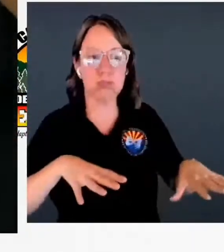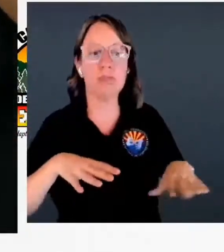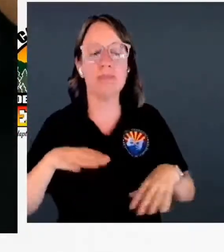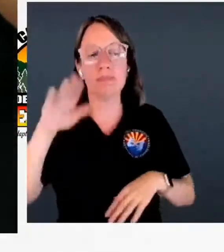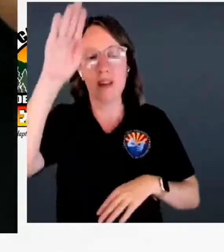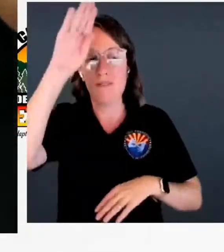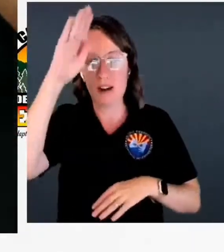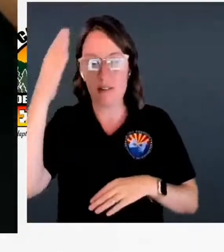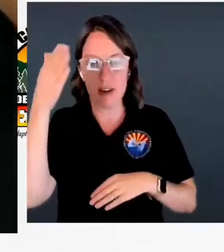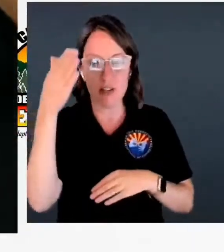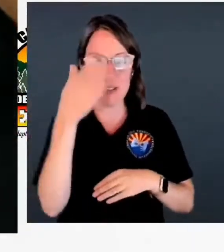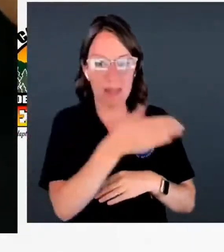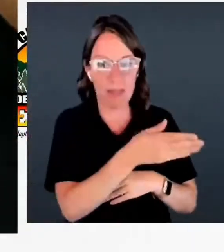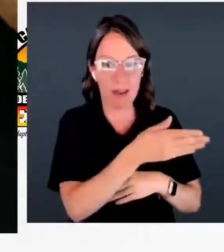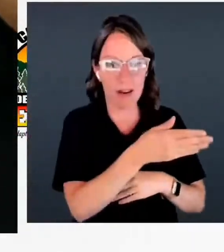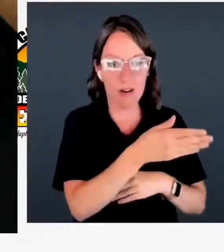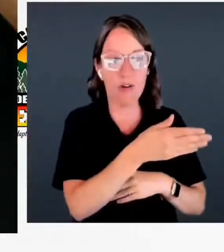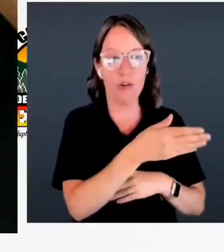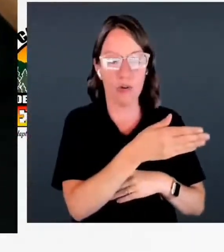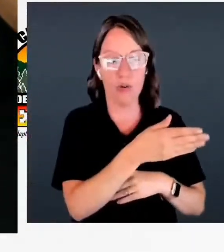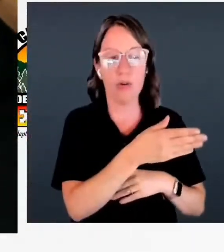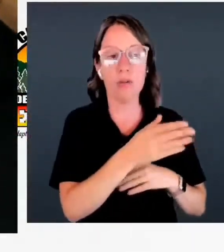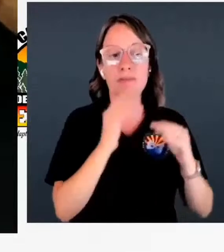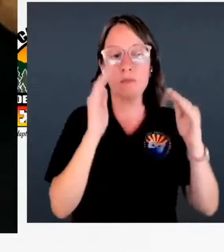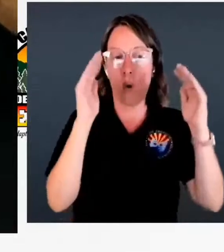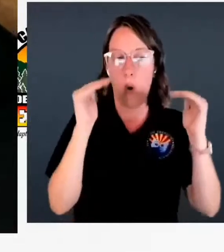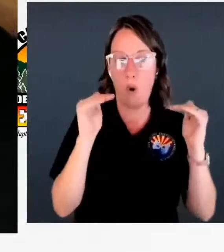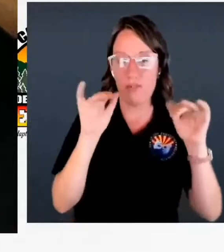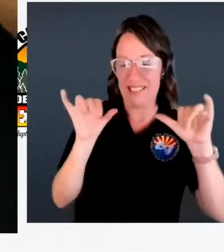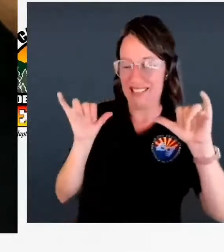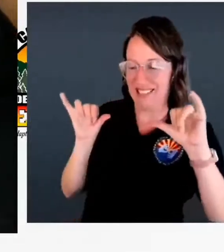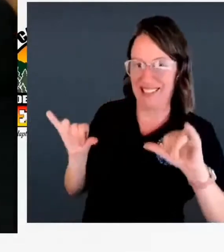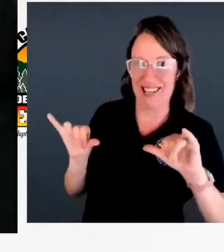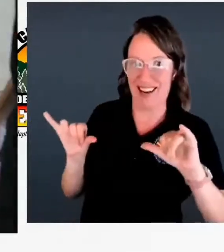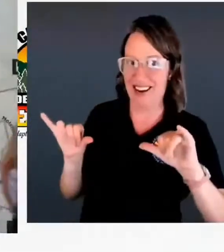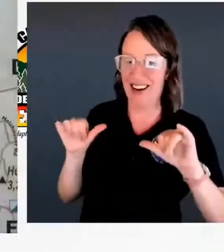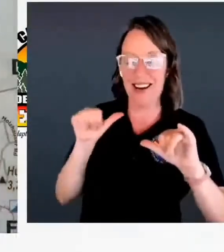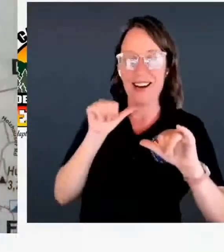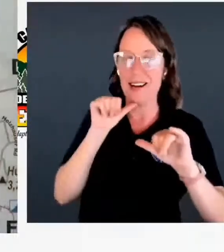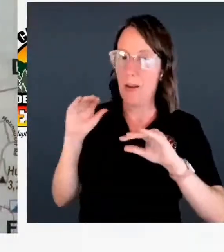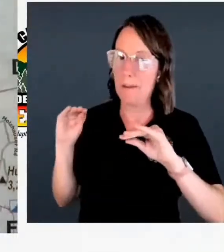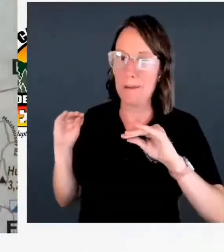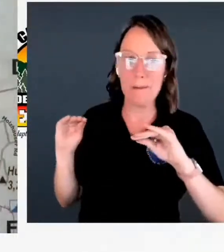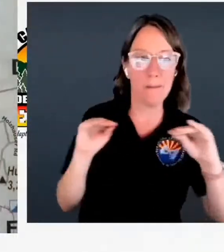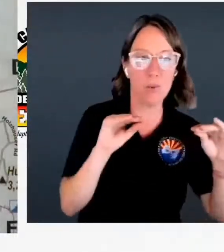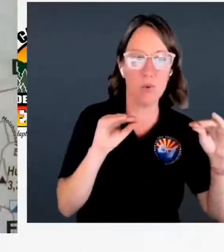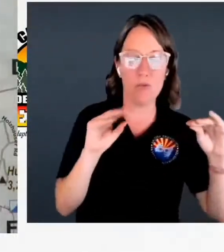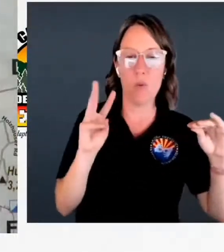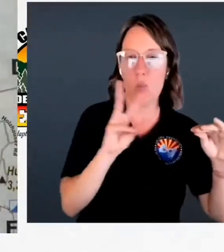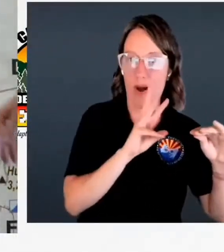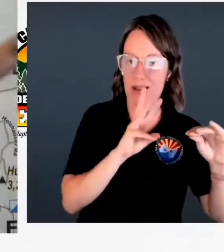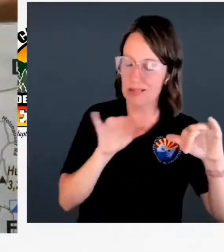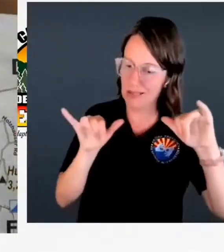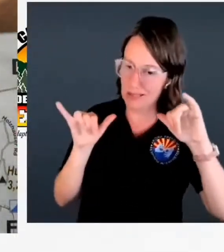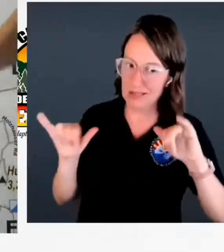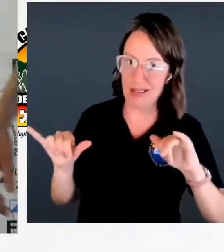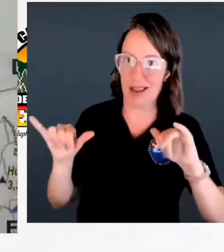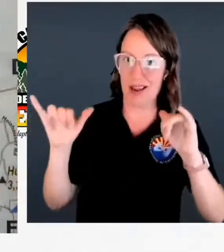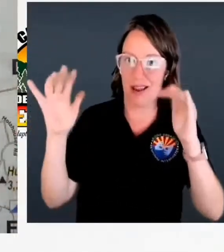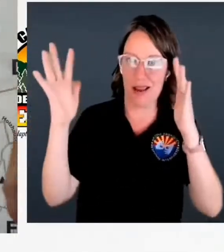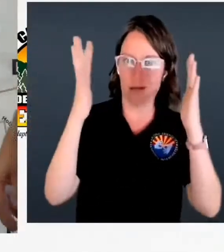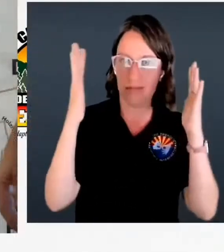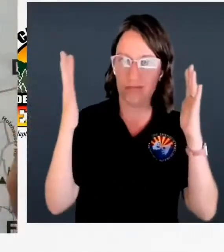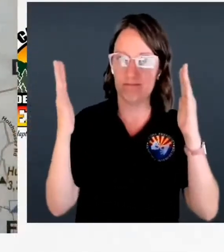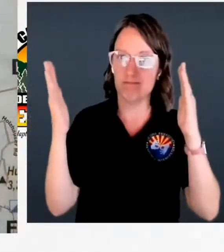up on this ridge, and the plan to move it back out that way and come back down into the wilderness and secure edge in a